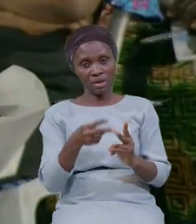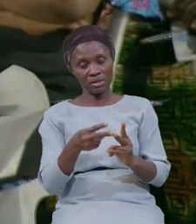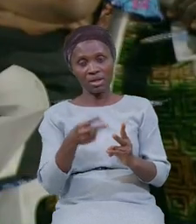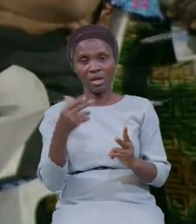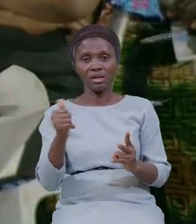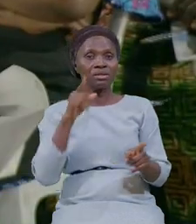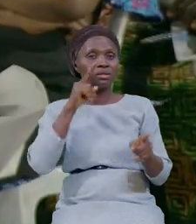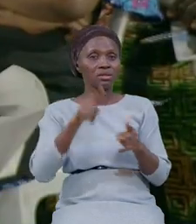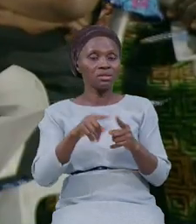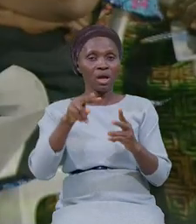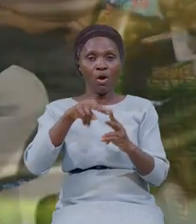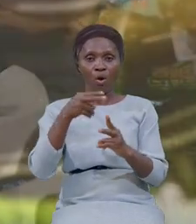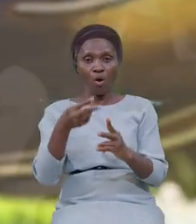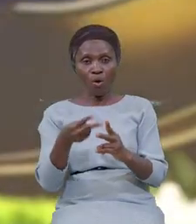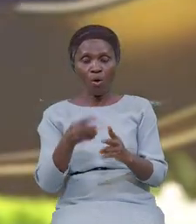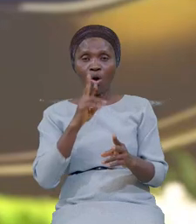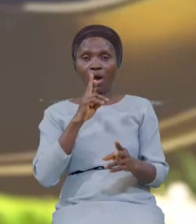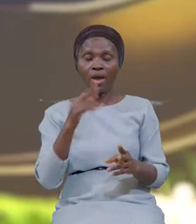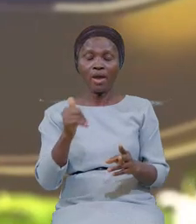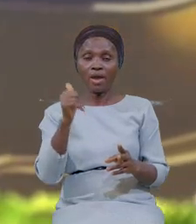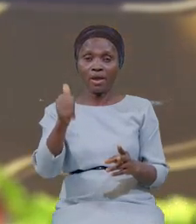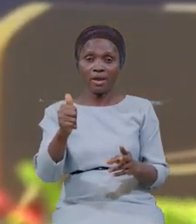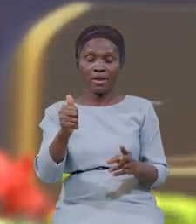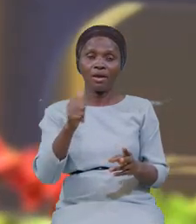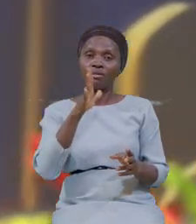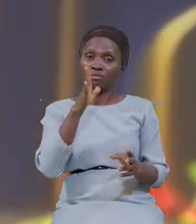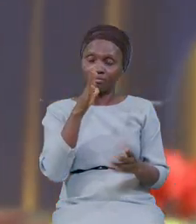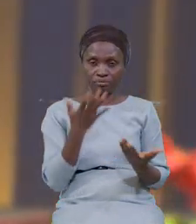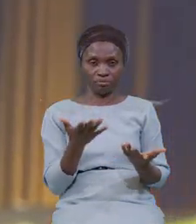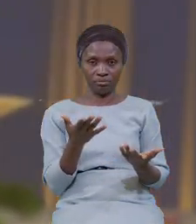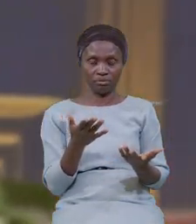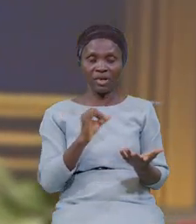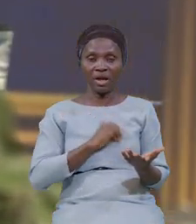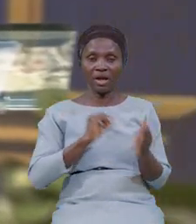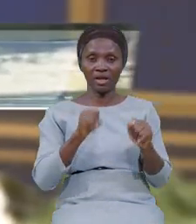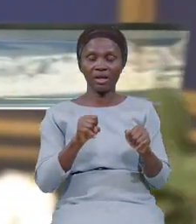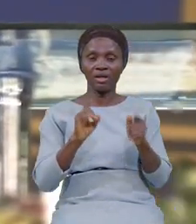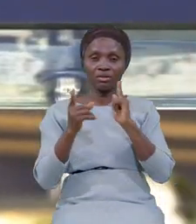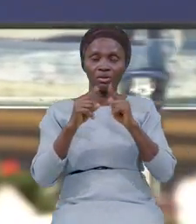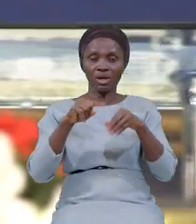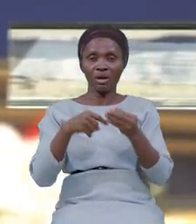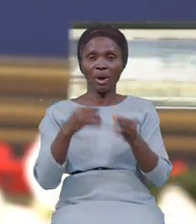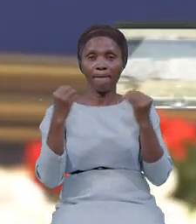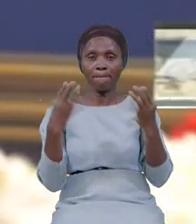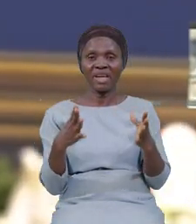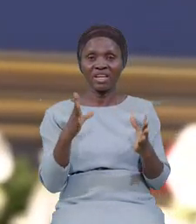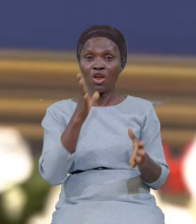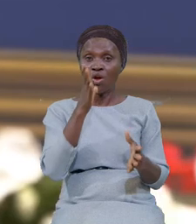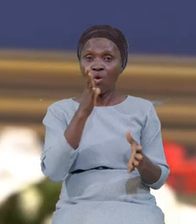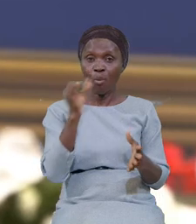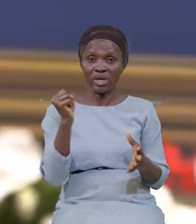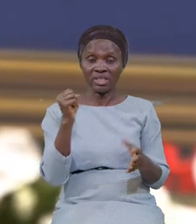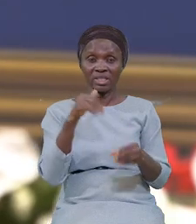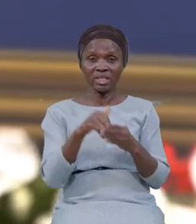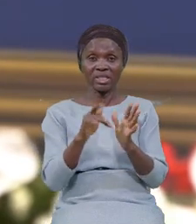makes change in life. I can talk about many mothers in the Bible that